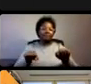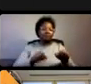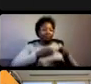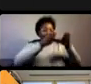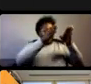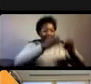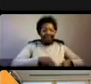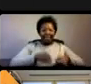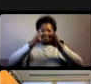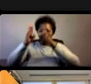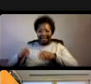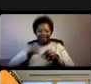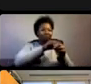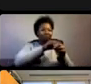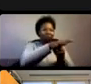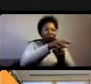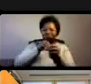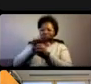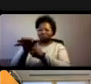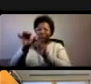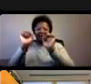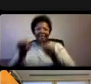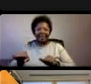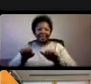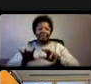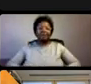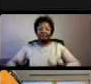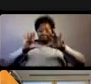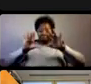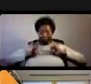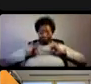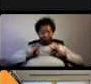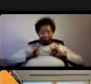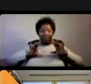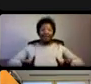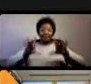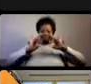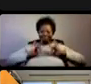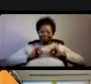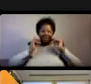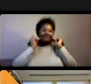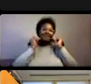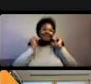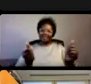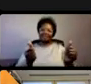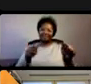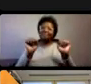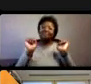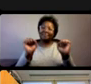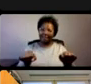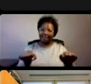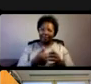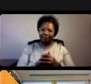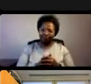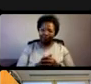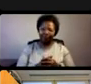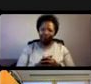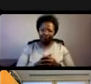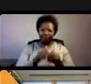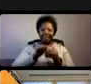very infectious. So infectious means that it can infect you very quickly. So next